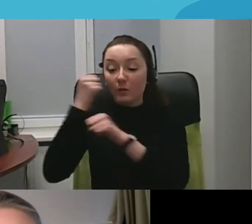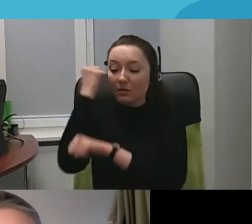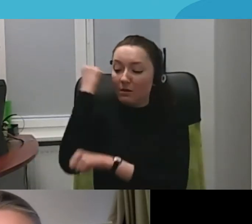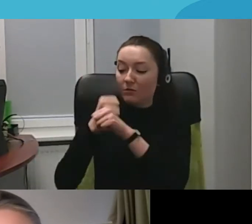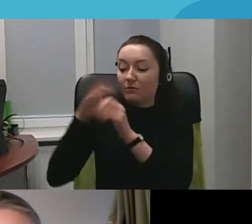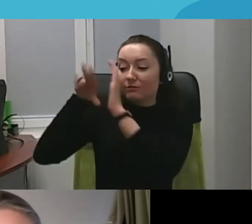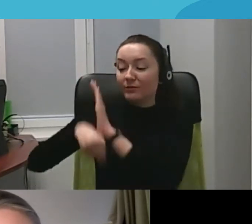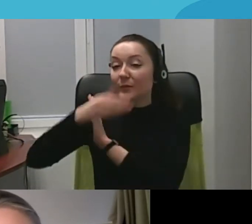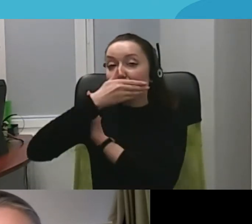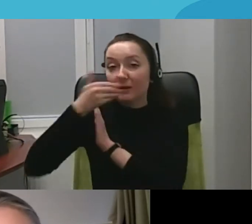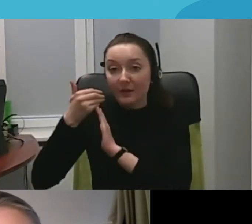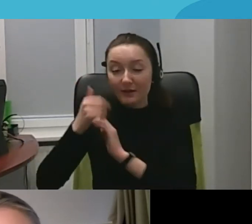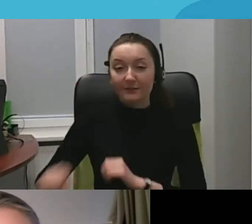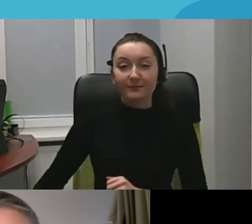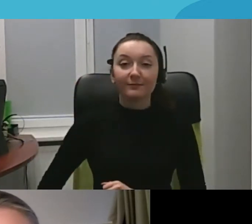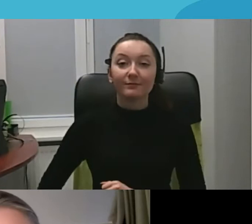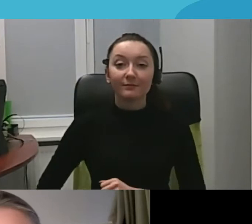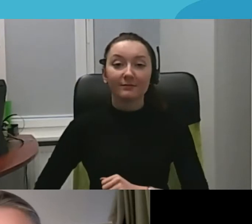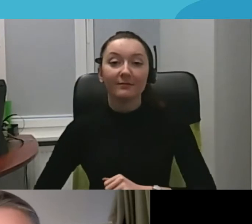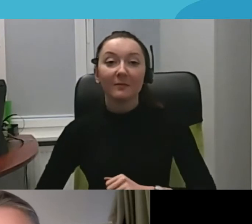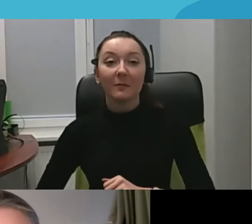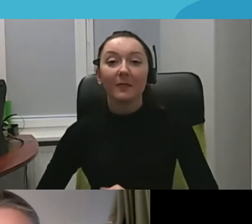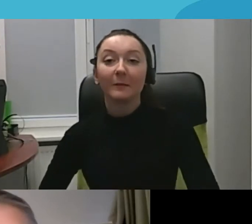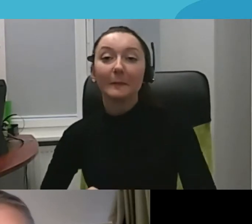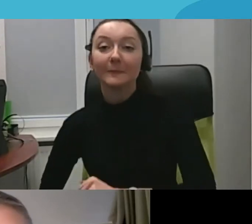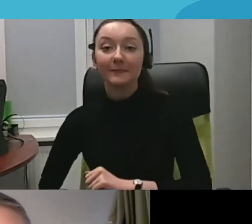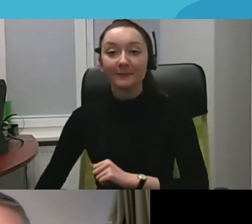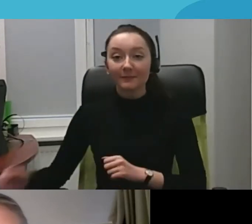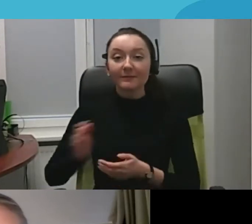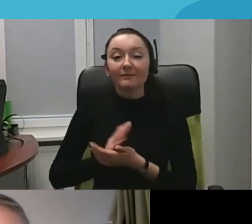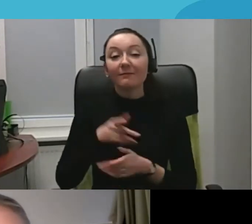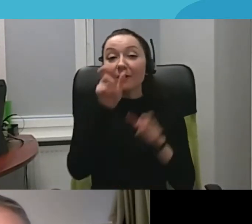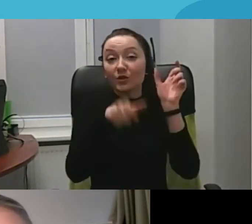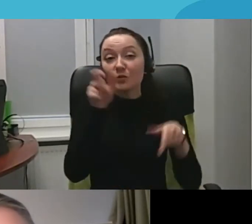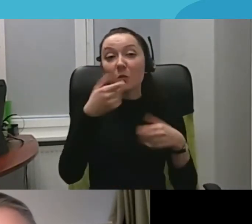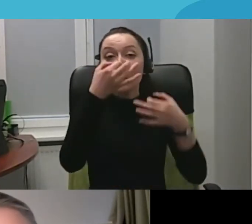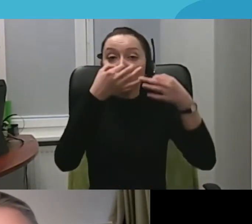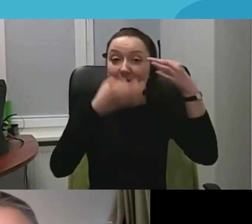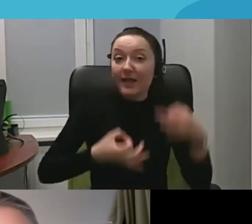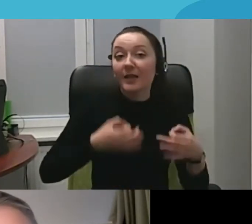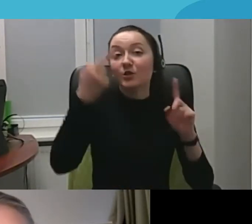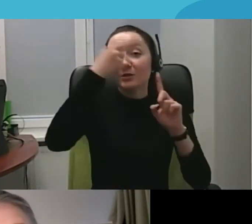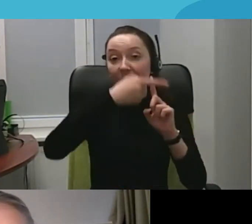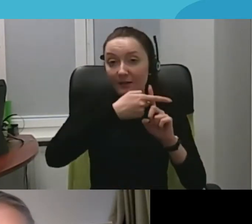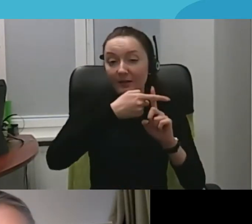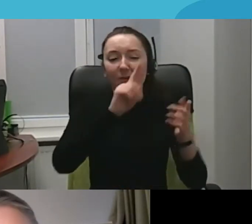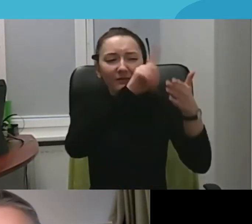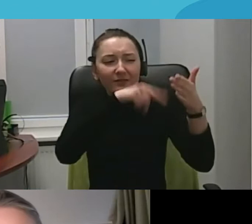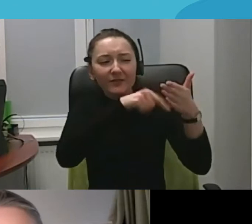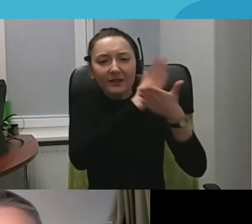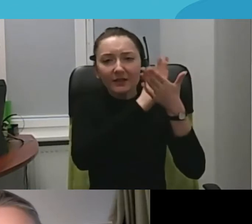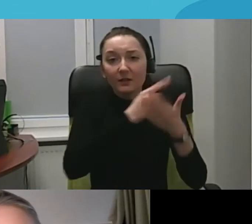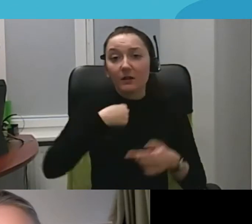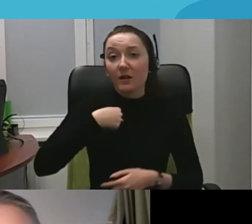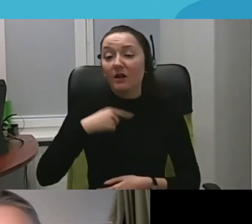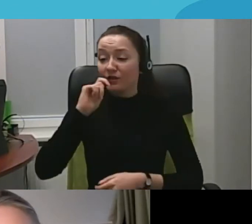Council has received recently was the fact that when I was speaking in the media, for example, it looked like